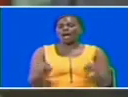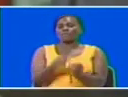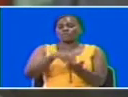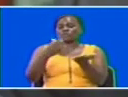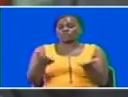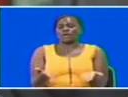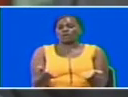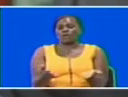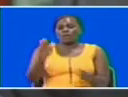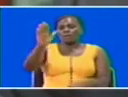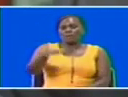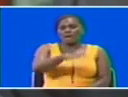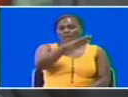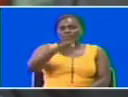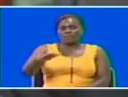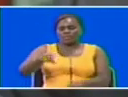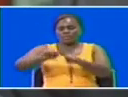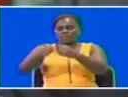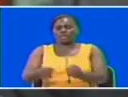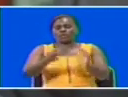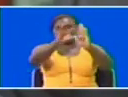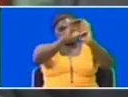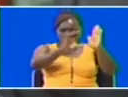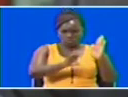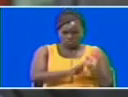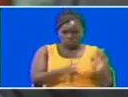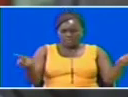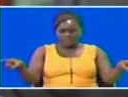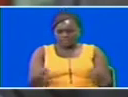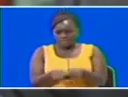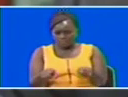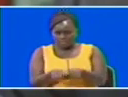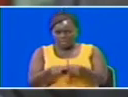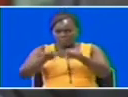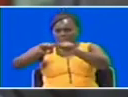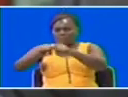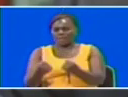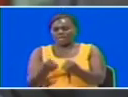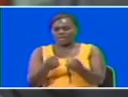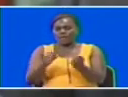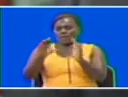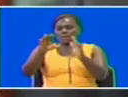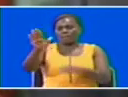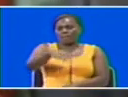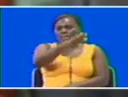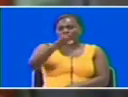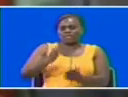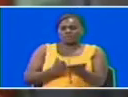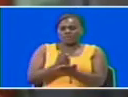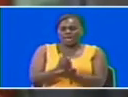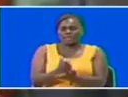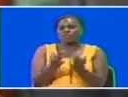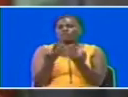then Parliament will not only have violated the Constitution, but it will also have violated the fundamental rights and the freedoms of the